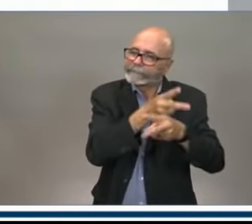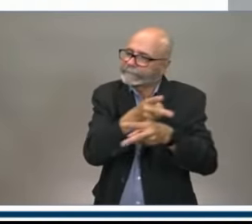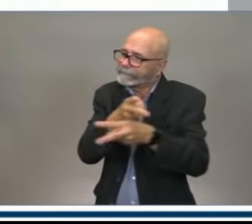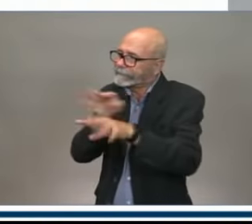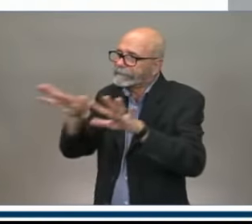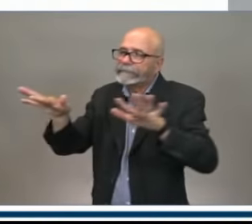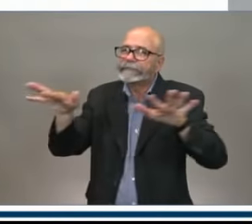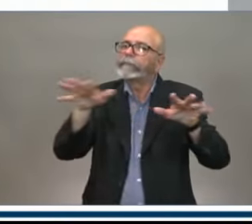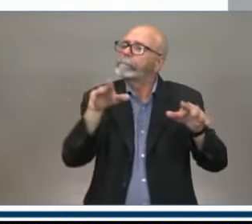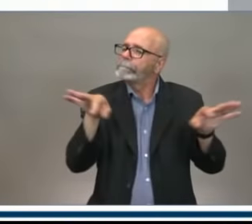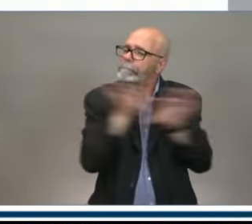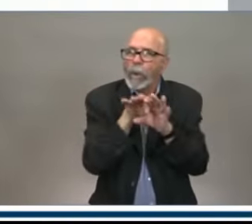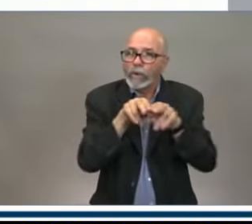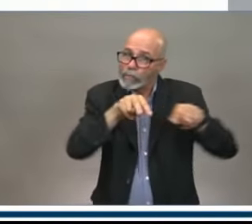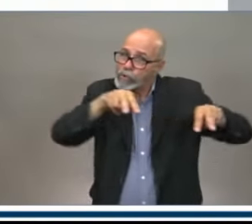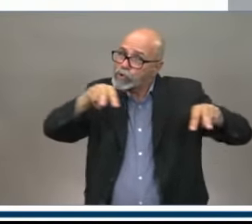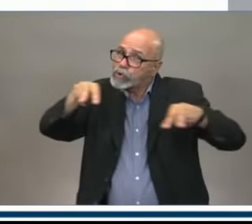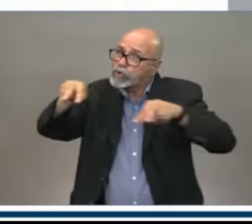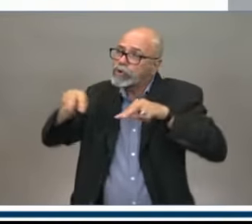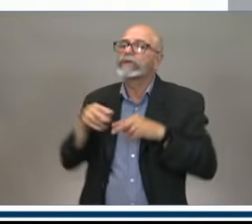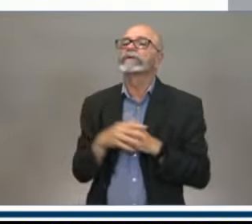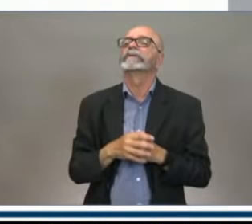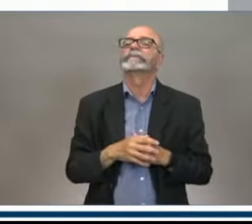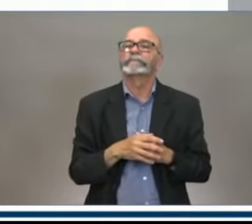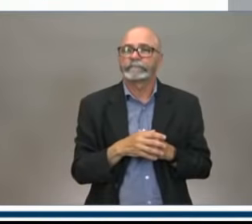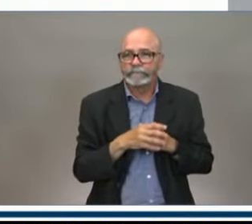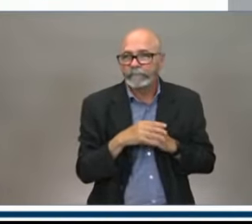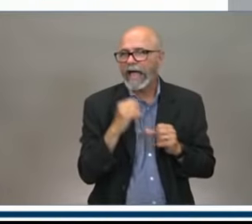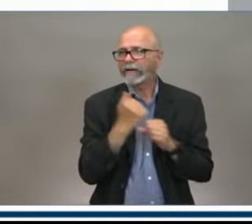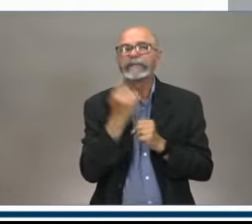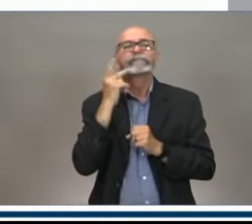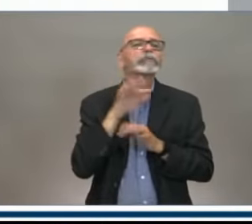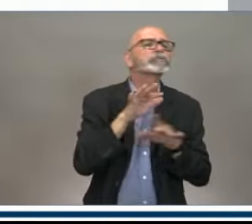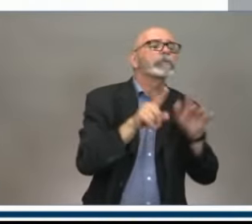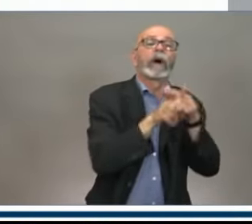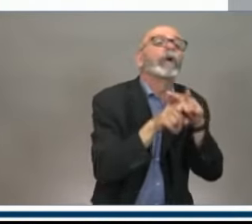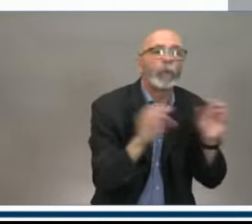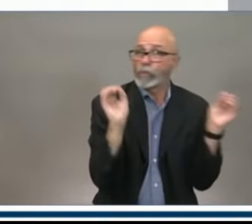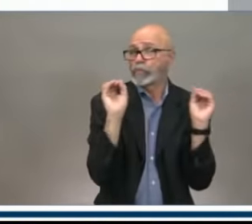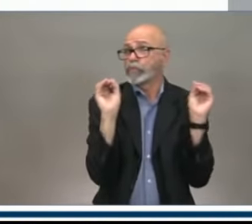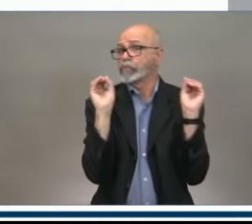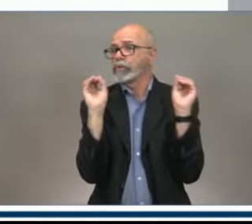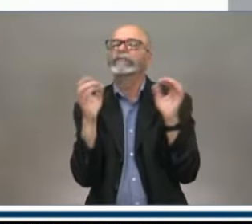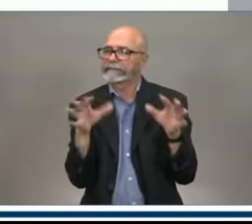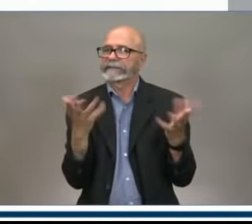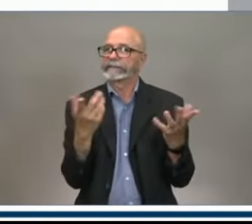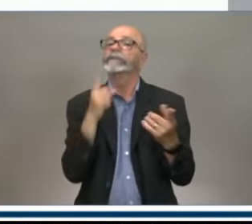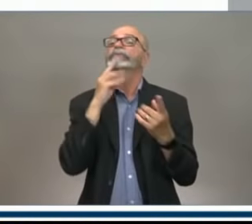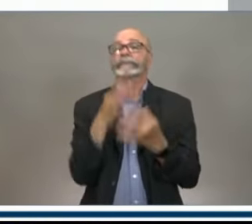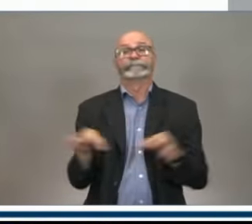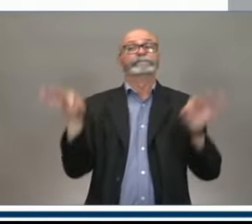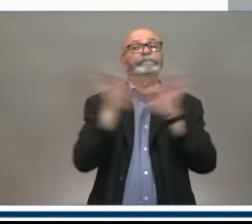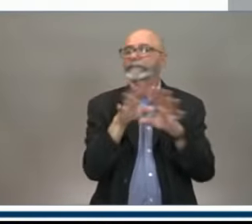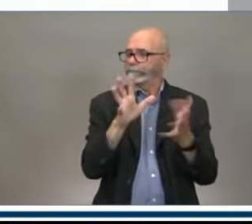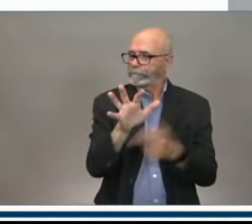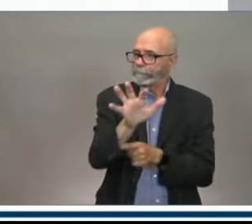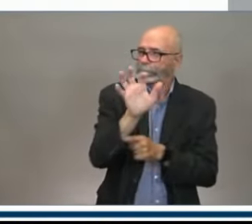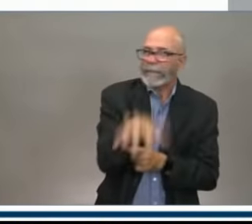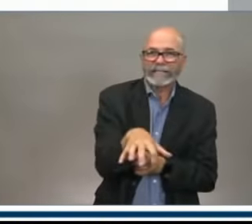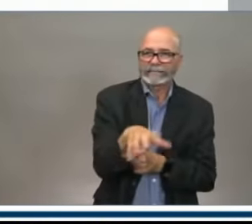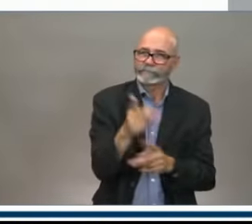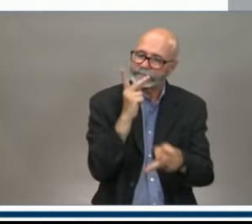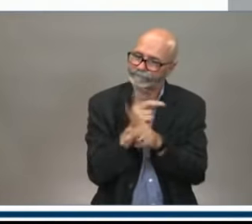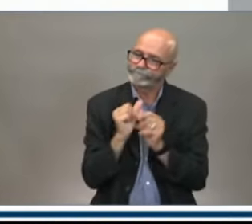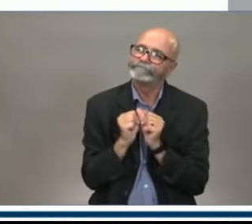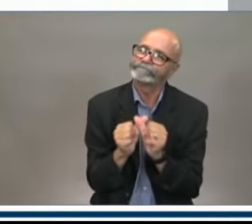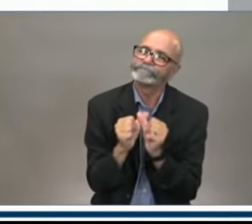keep our eye very closely on how things are evolving. It's important that we sustain for not just for the next couple of